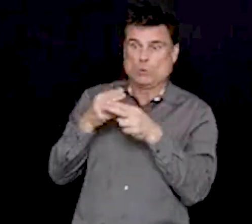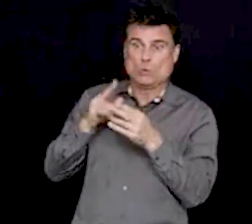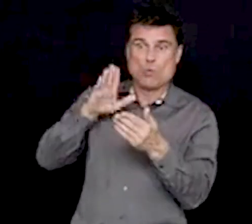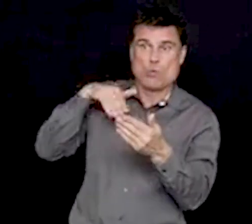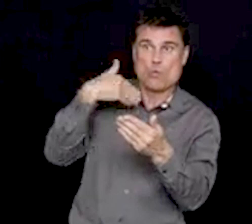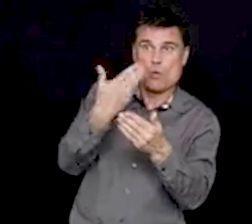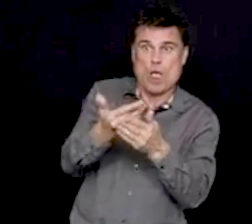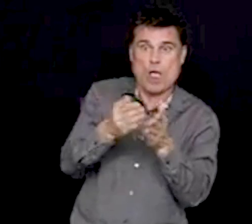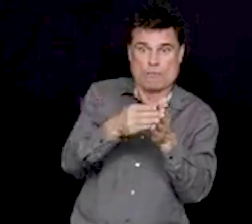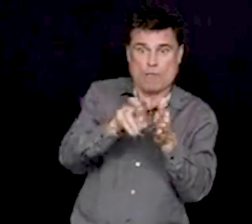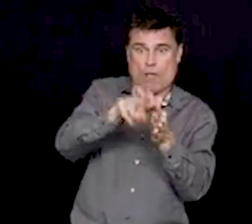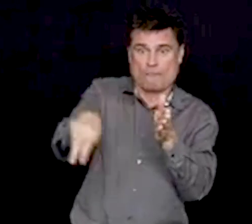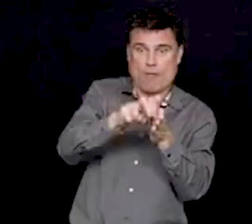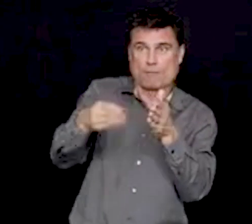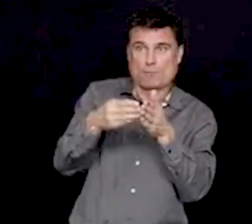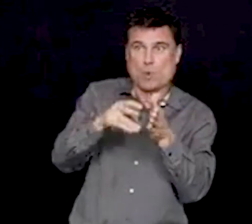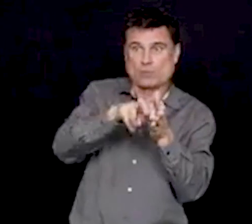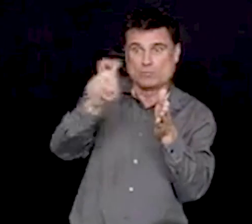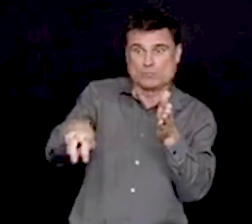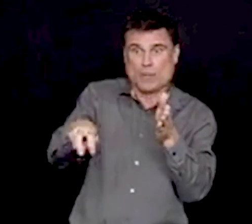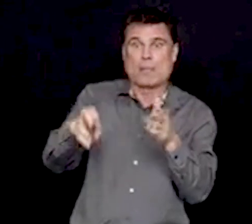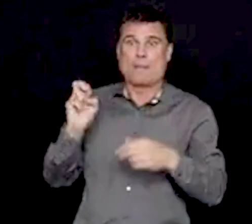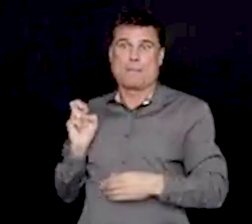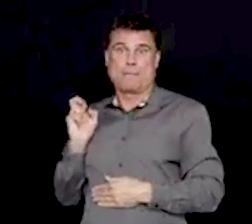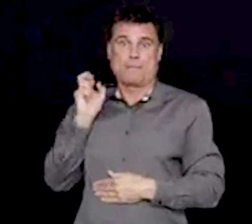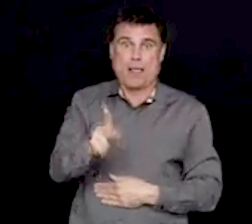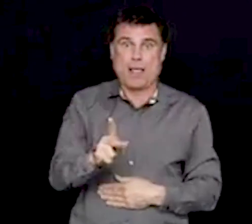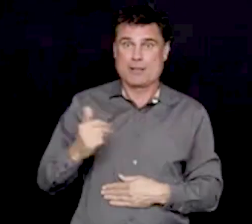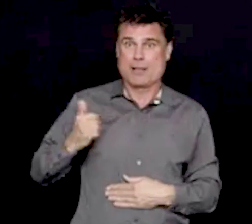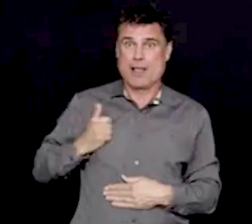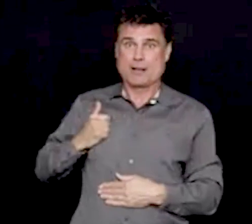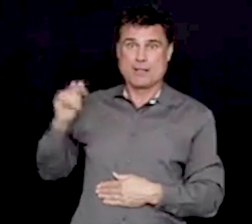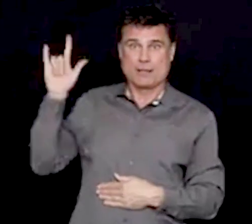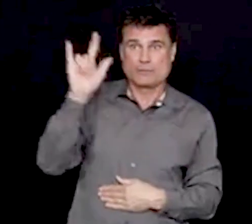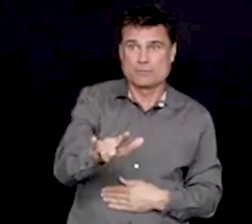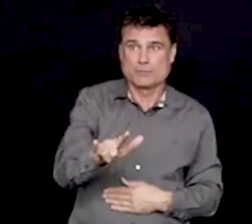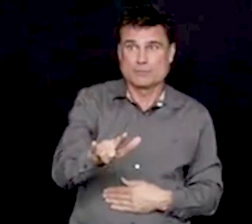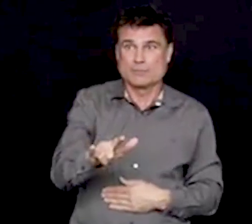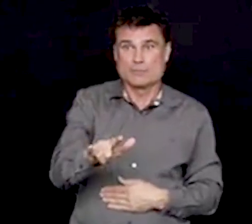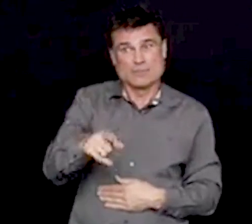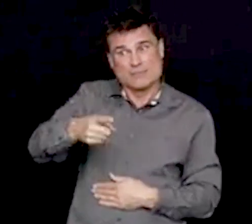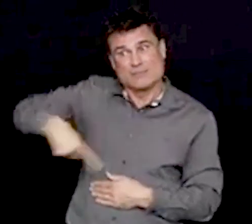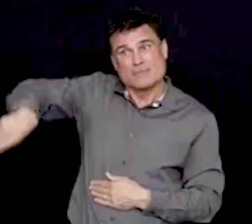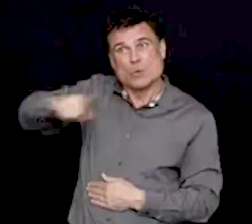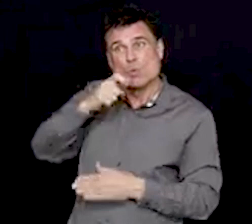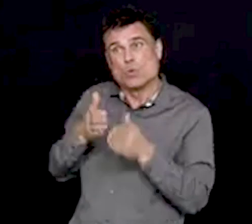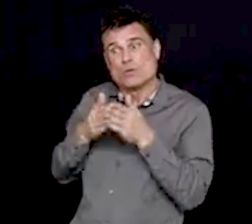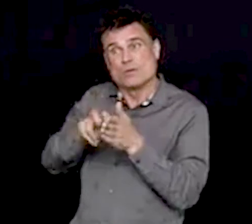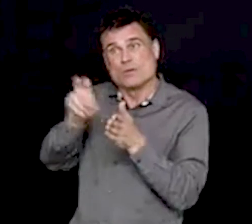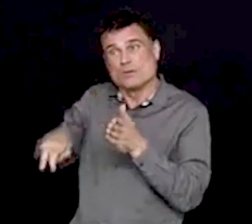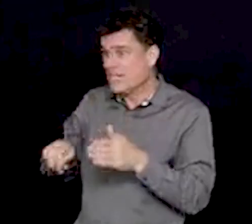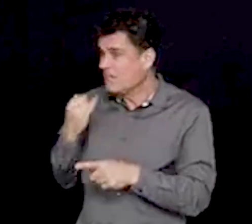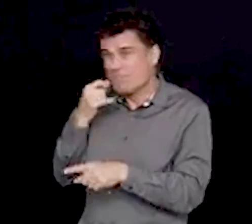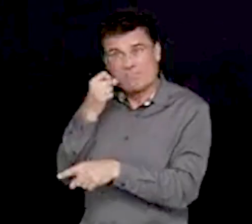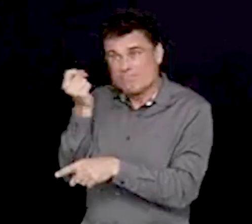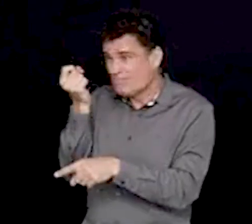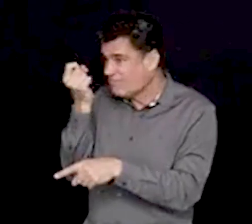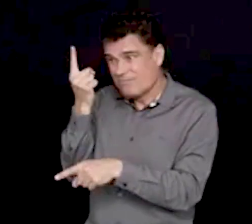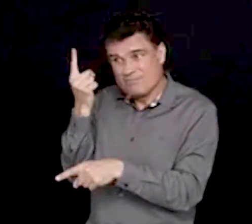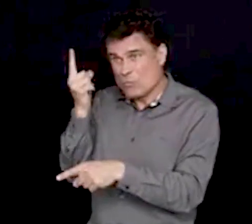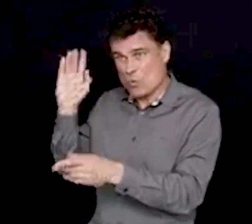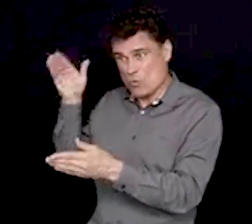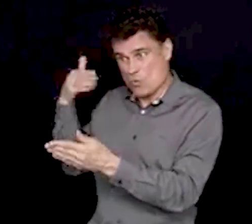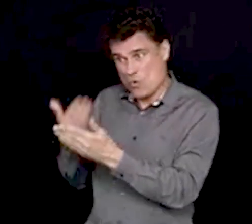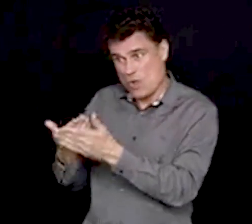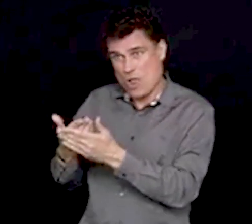know, and I mean this with absolute support for the efforts being made by Global Affairs Canada in helping